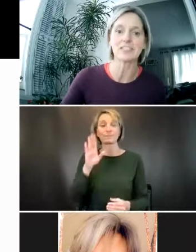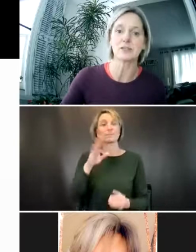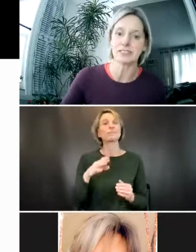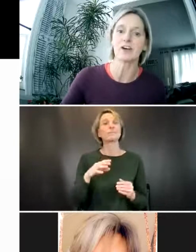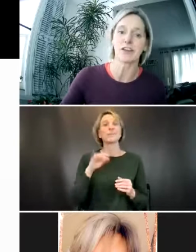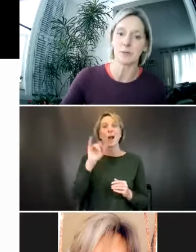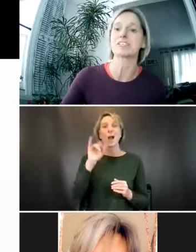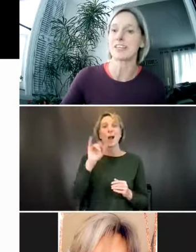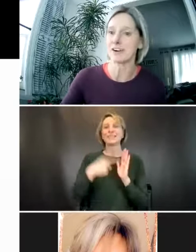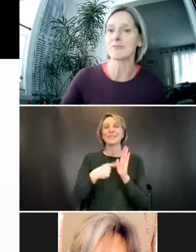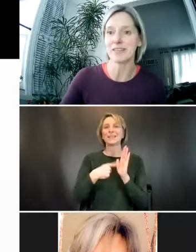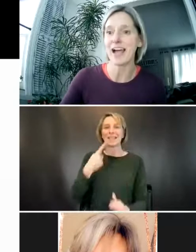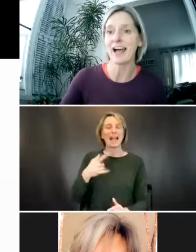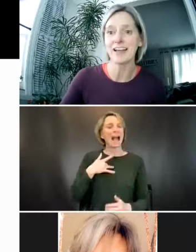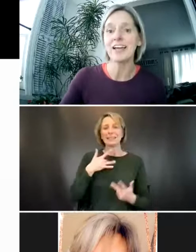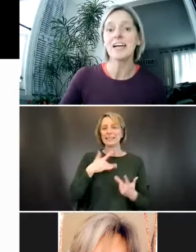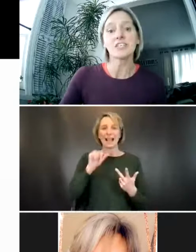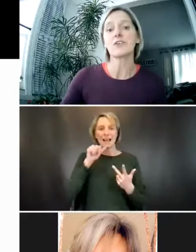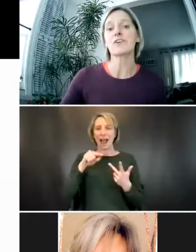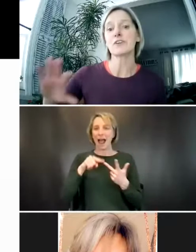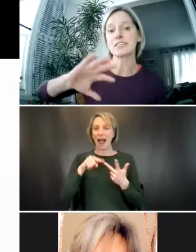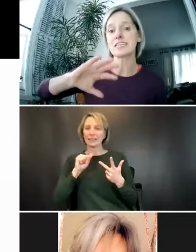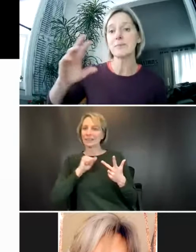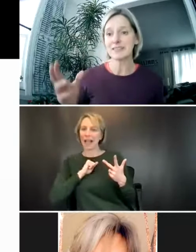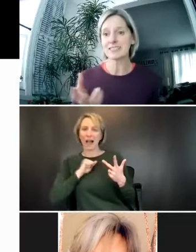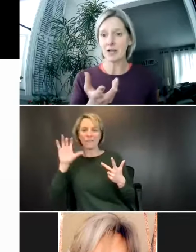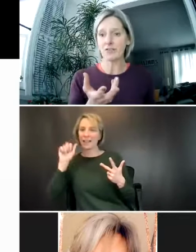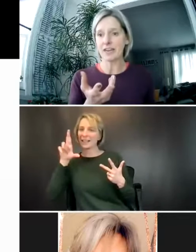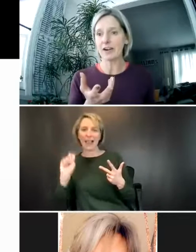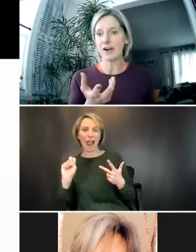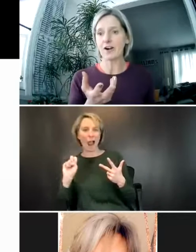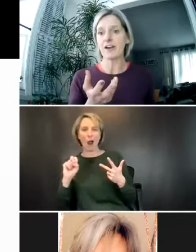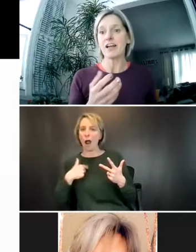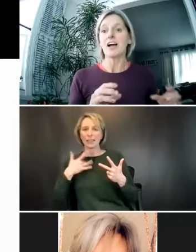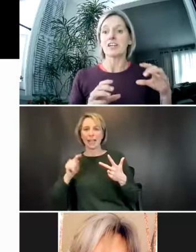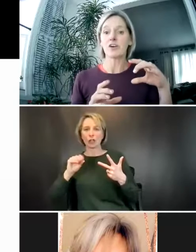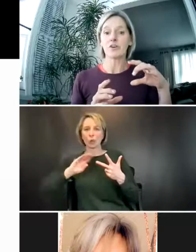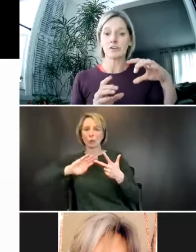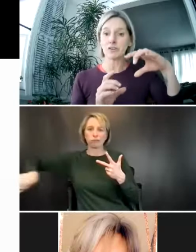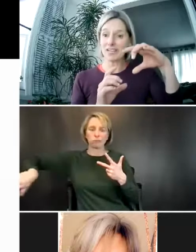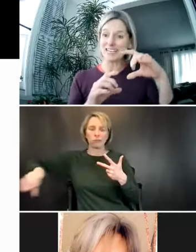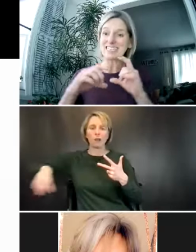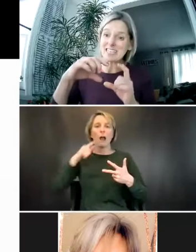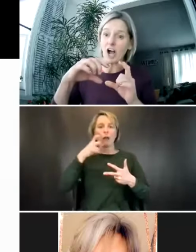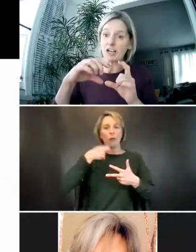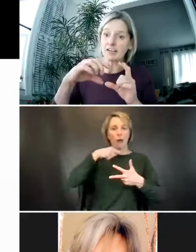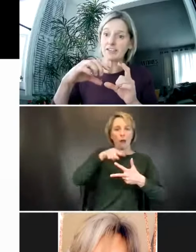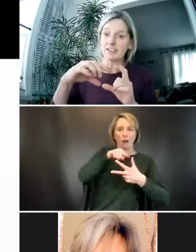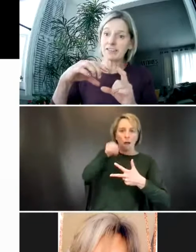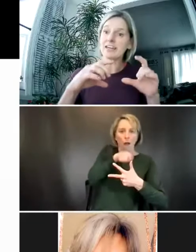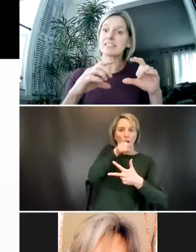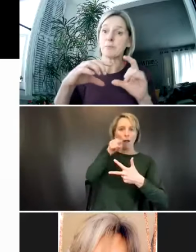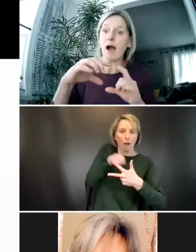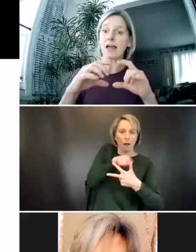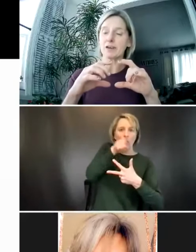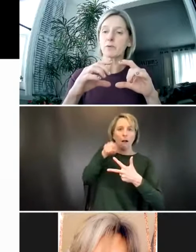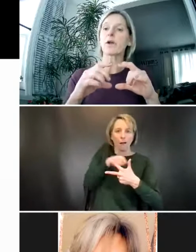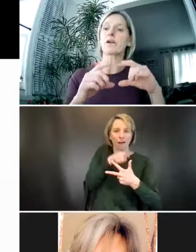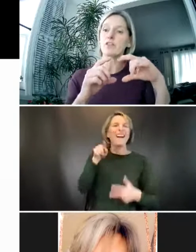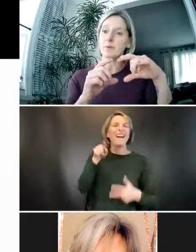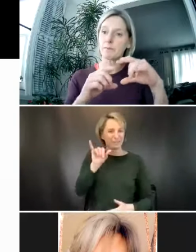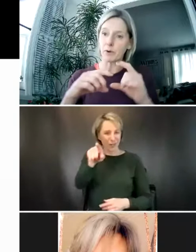repeatedly and do the self-care much later. Yeah. So if you're skipping the self-care, you're getting stuck in that